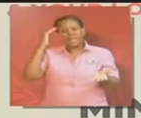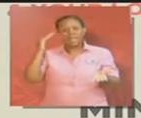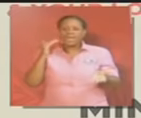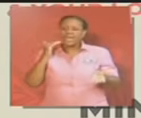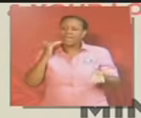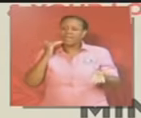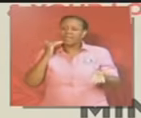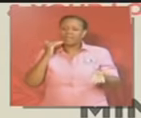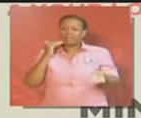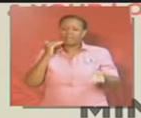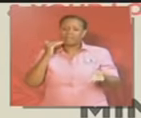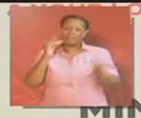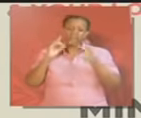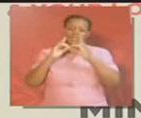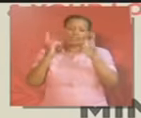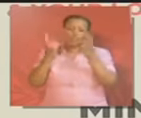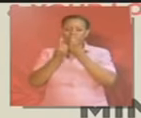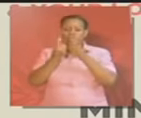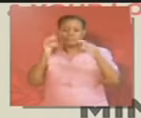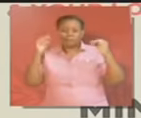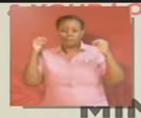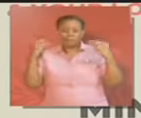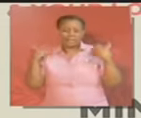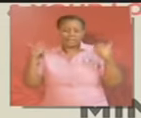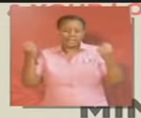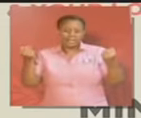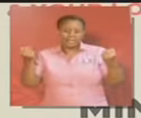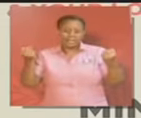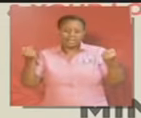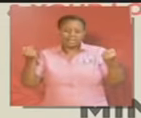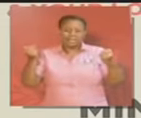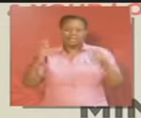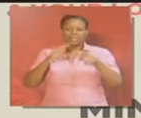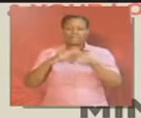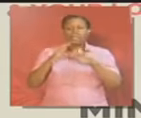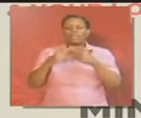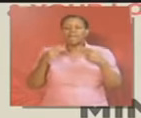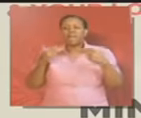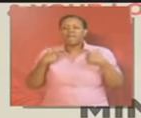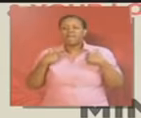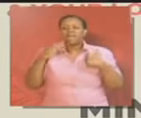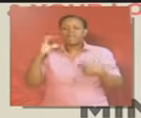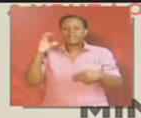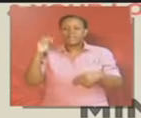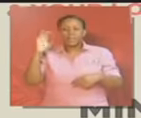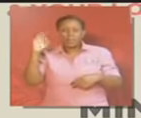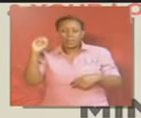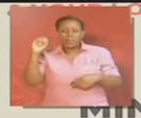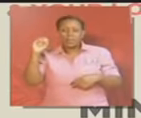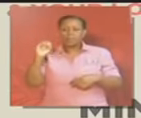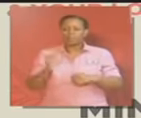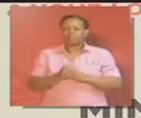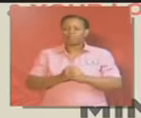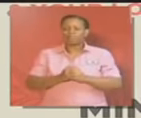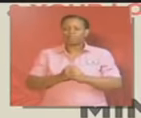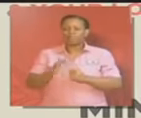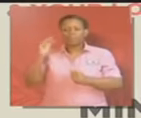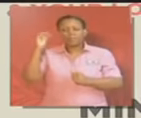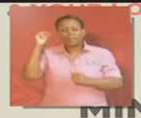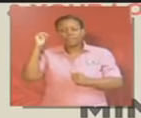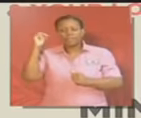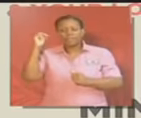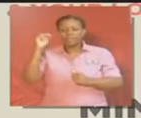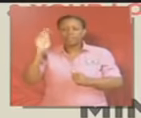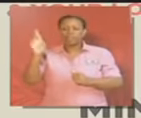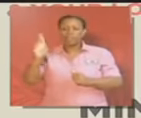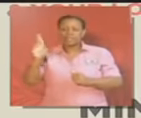Sawyerfat, CEO of the Eastern Regional Health Authority, and Mr. Roshan Siram Singh, GIS Manager for